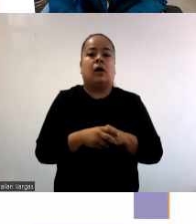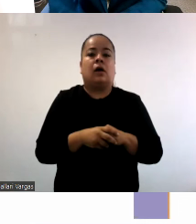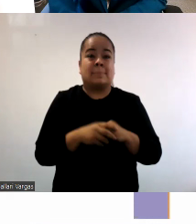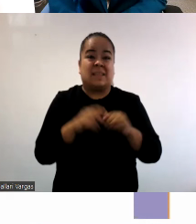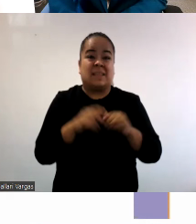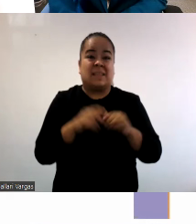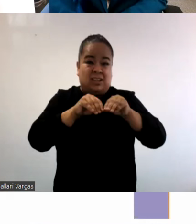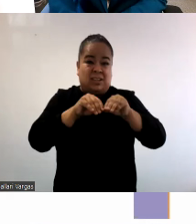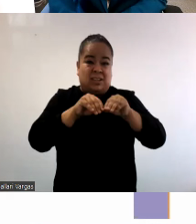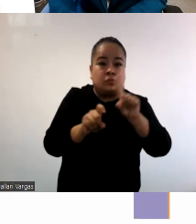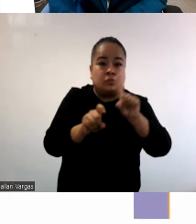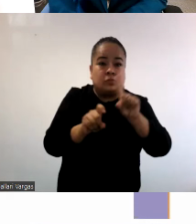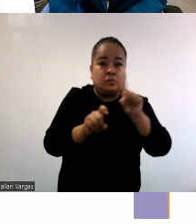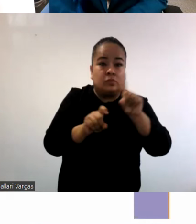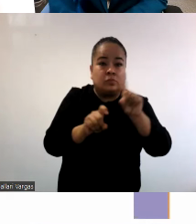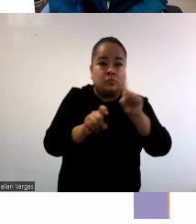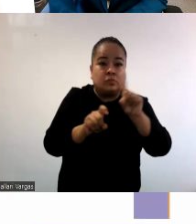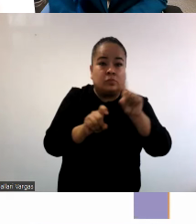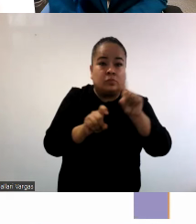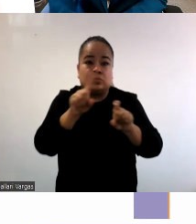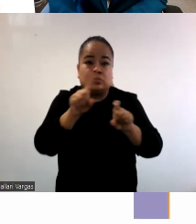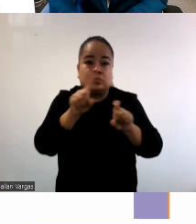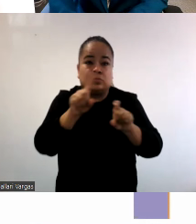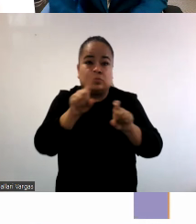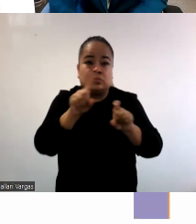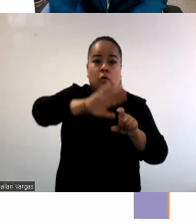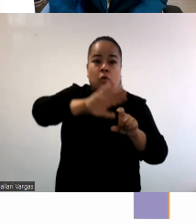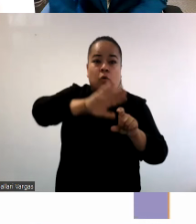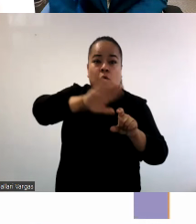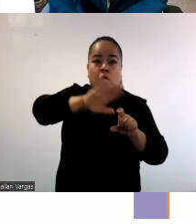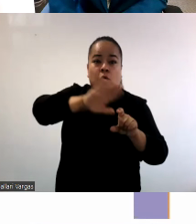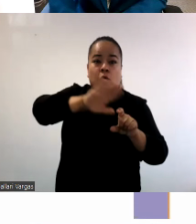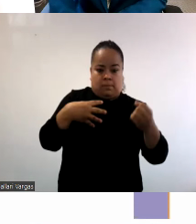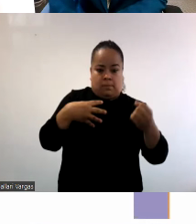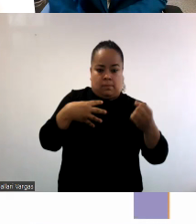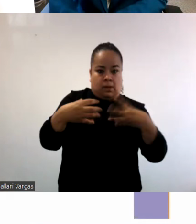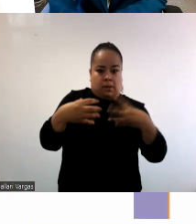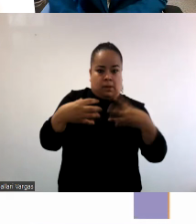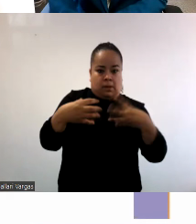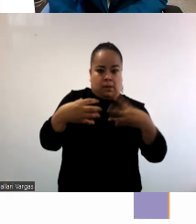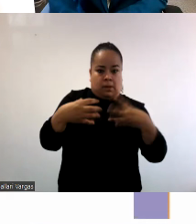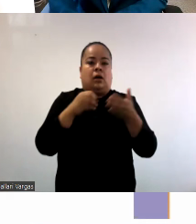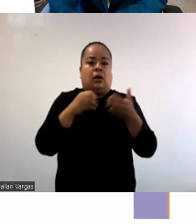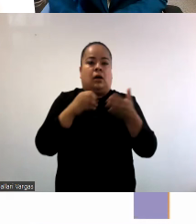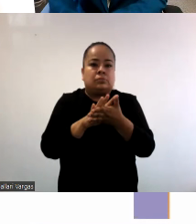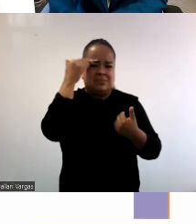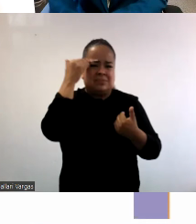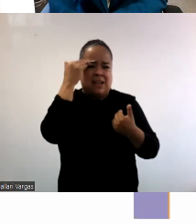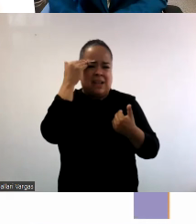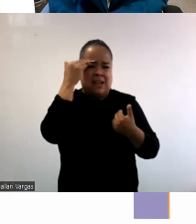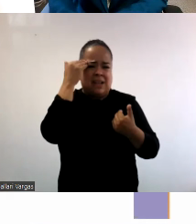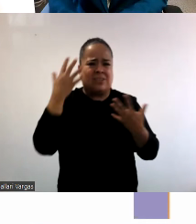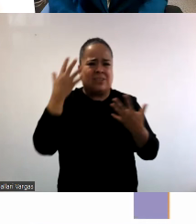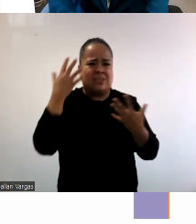are, as you see here, and this is data that comes from our member countries.